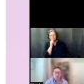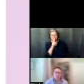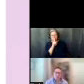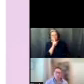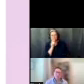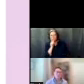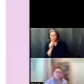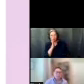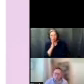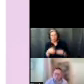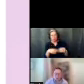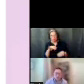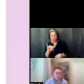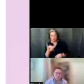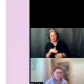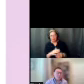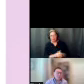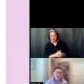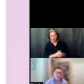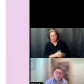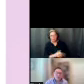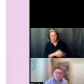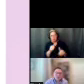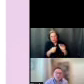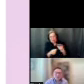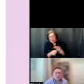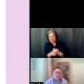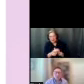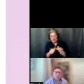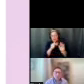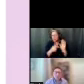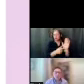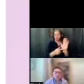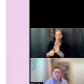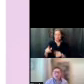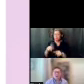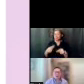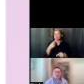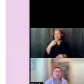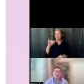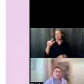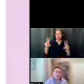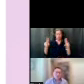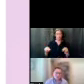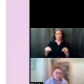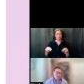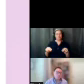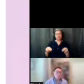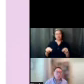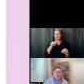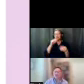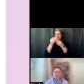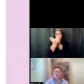talk about it. Don't let's not even say the word, right? And